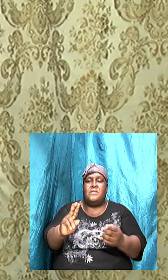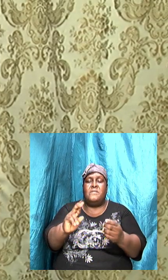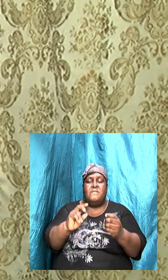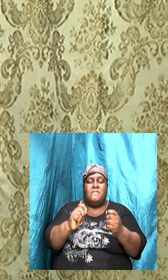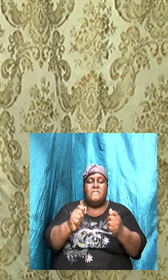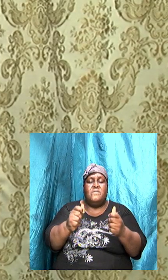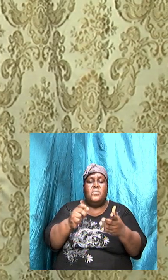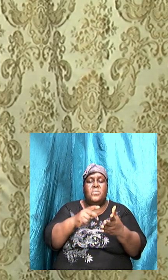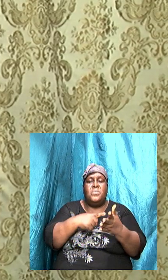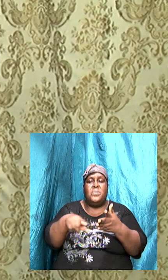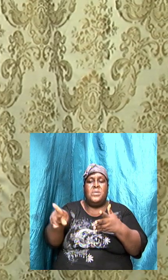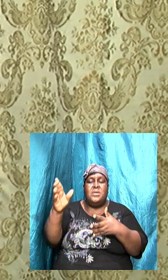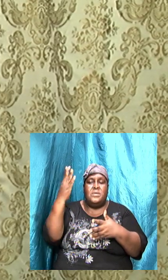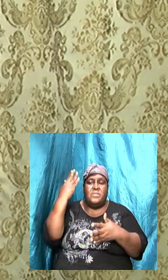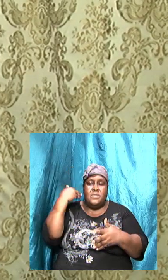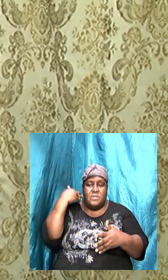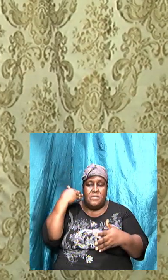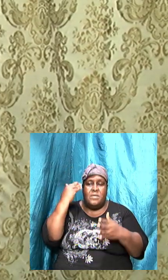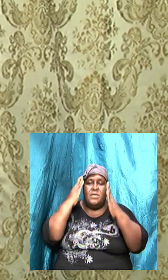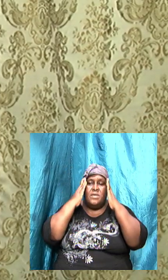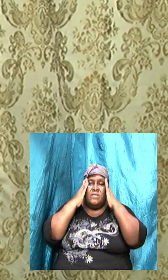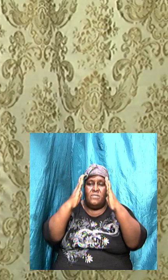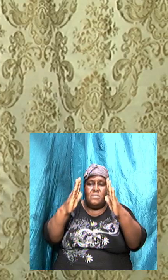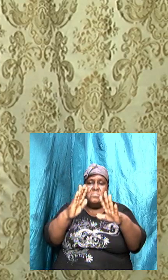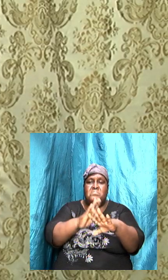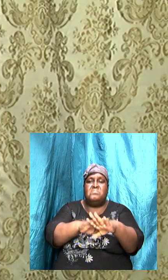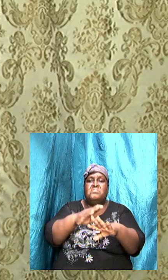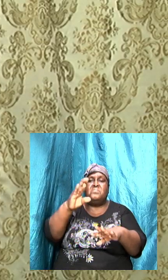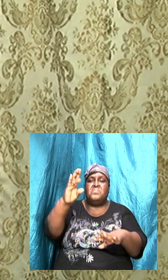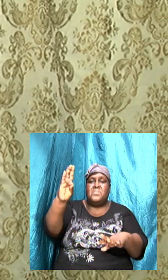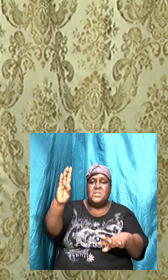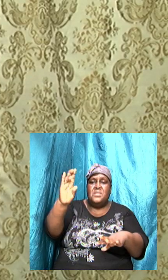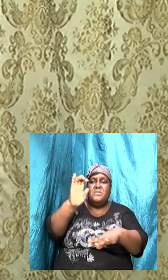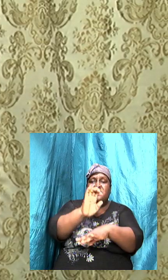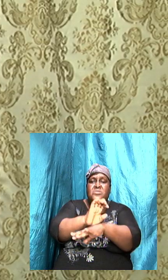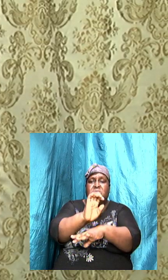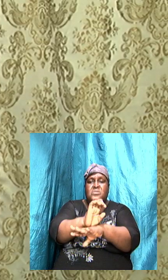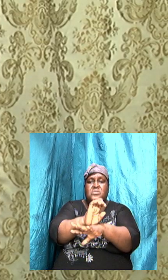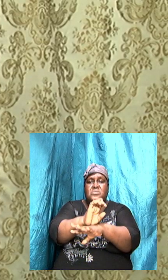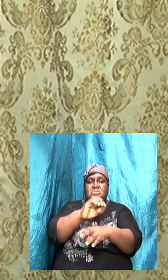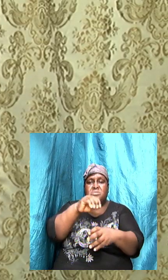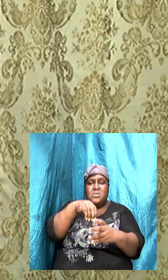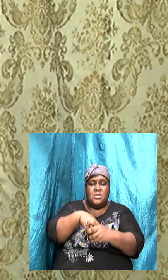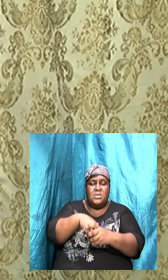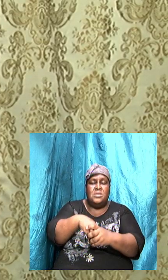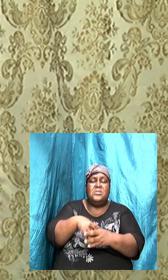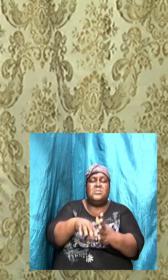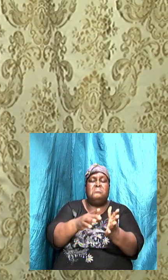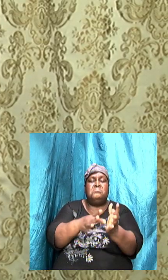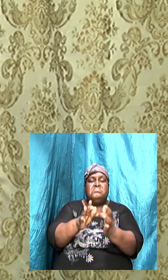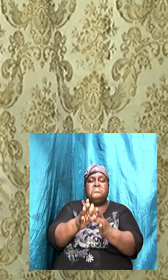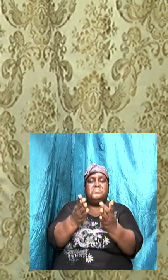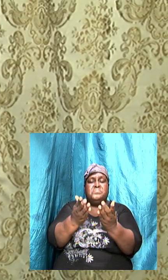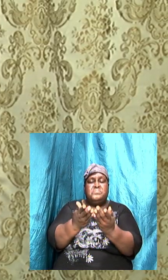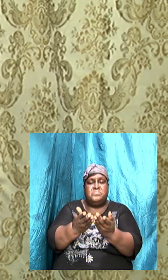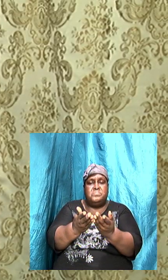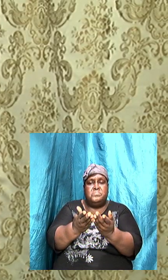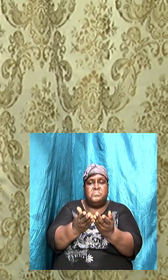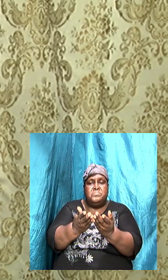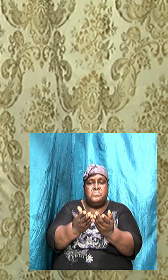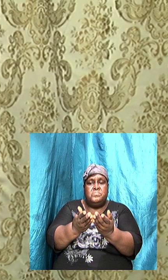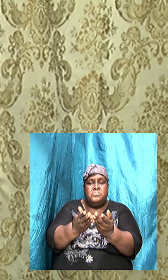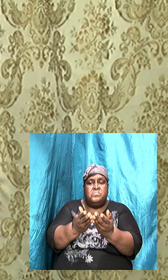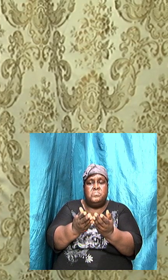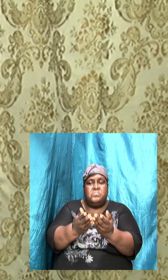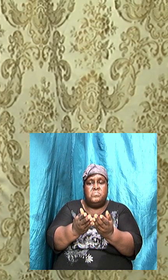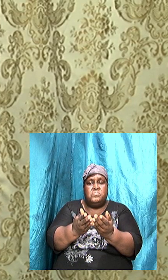focusing on the seven churches right there in the book. I believe it